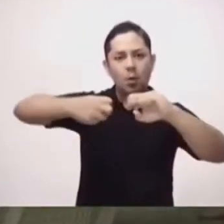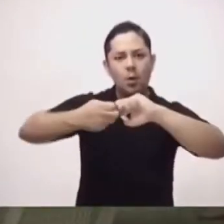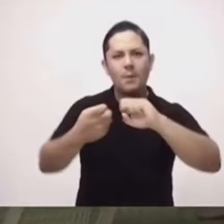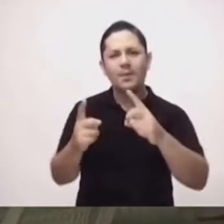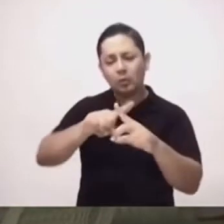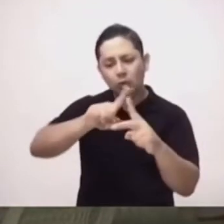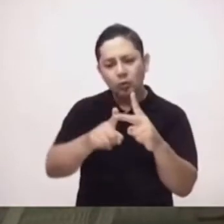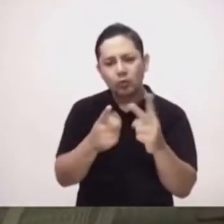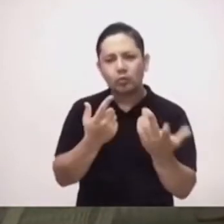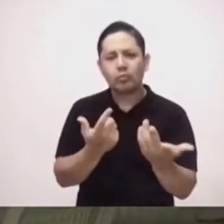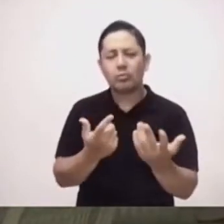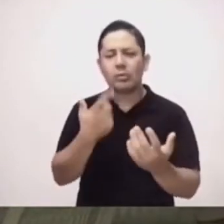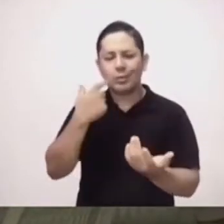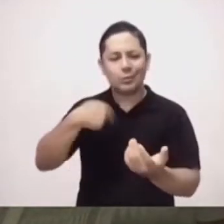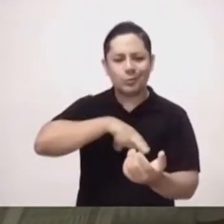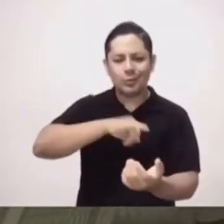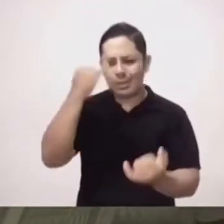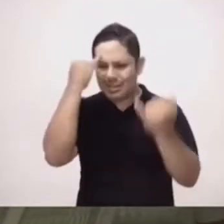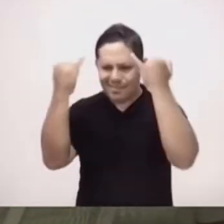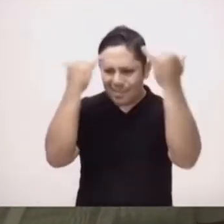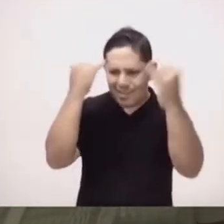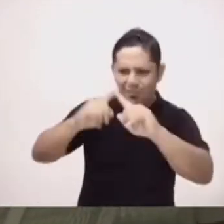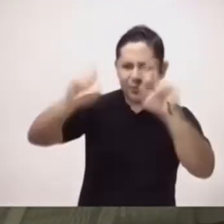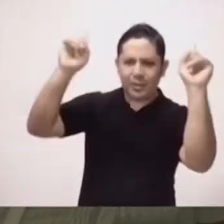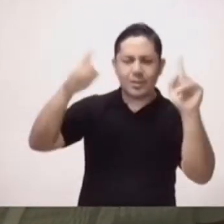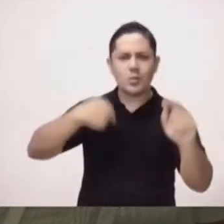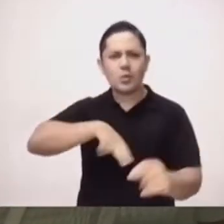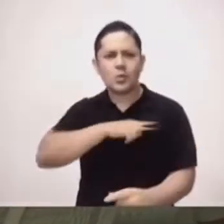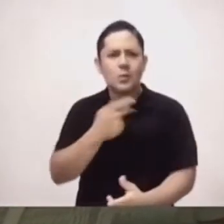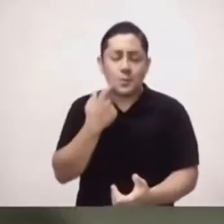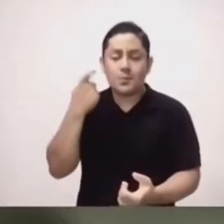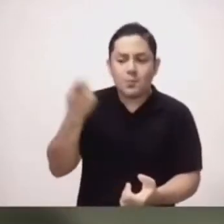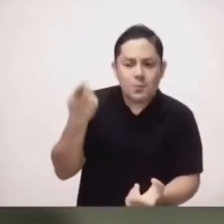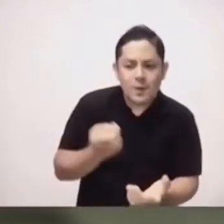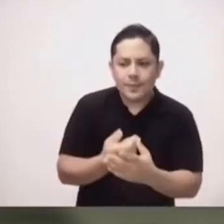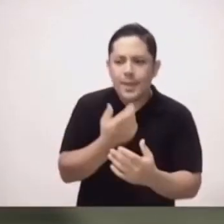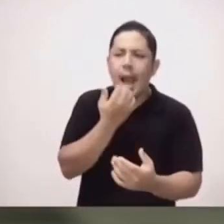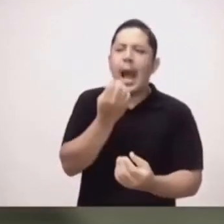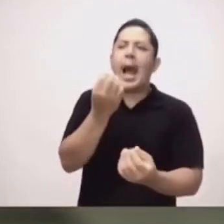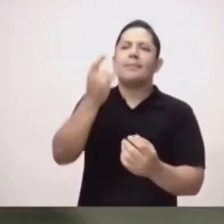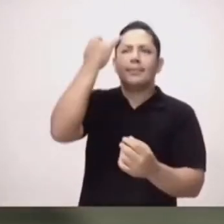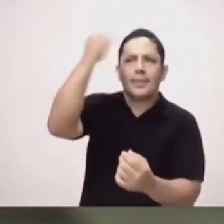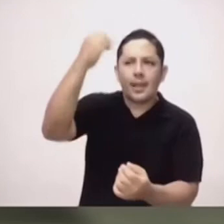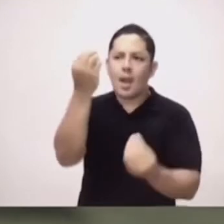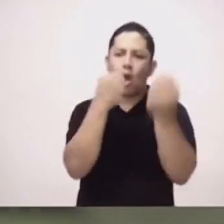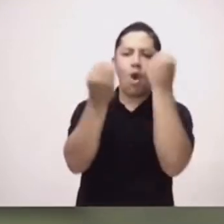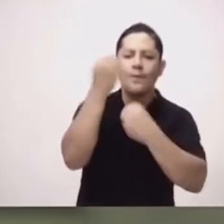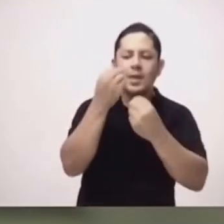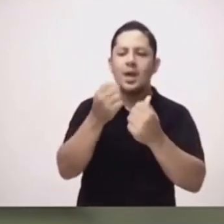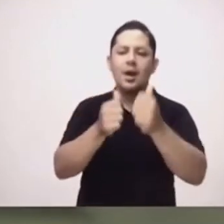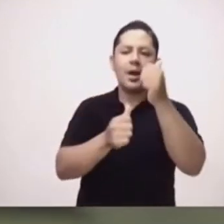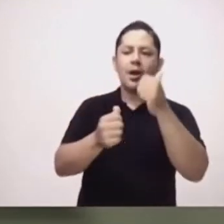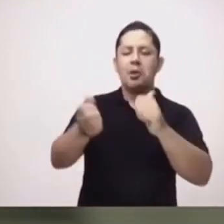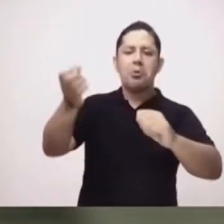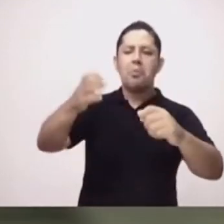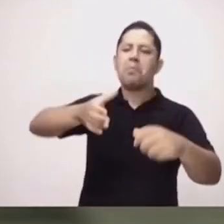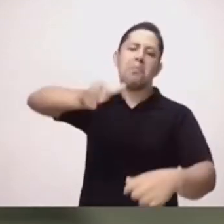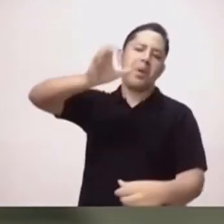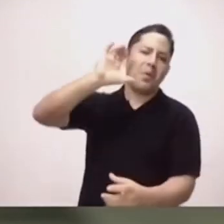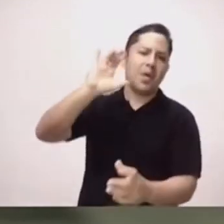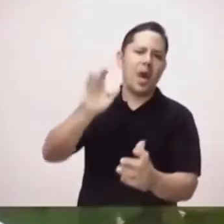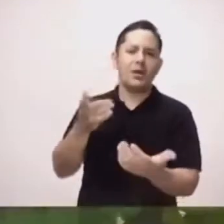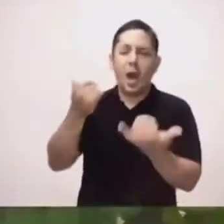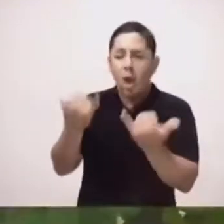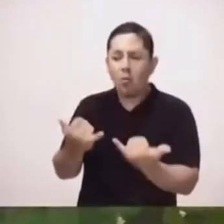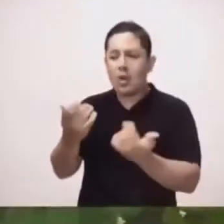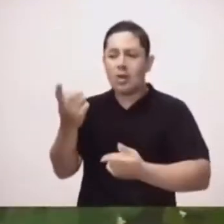for it. A logical alternative would be food and drinks, but we are talking about that now. The restaurants are also bad. Now they have to recover. Then we are